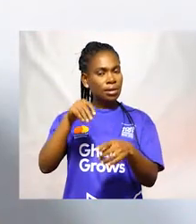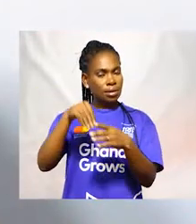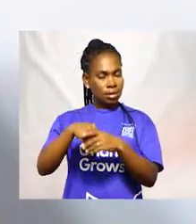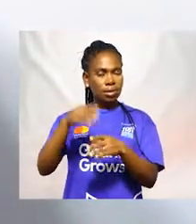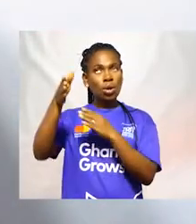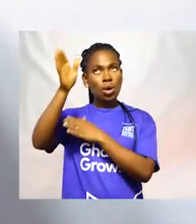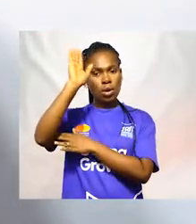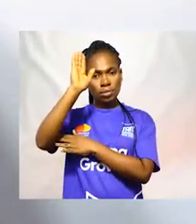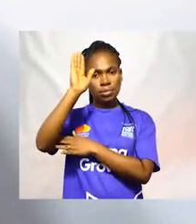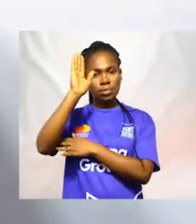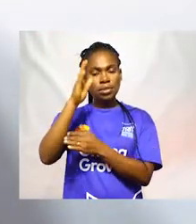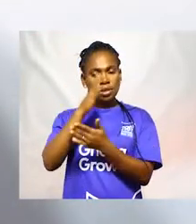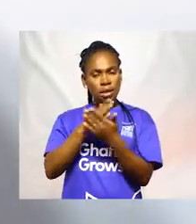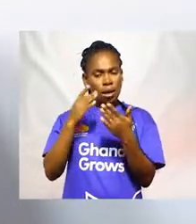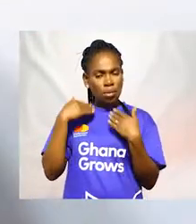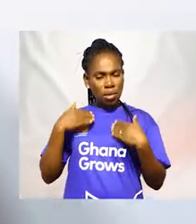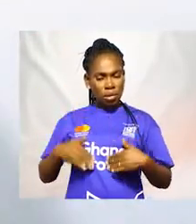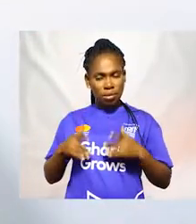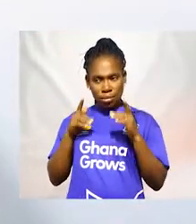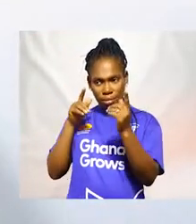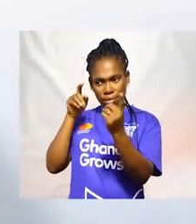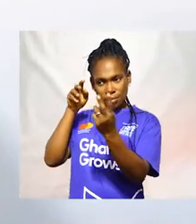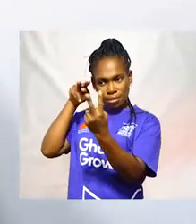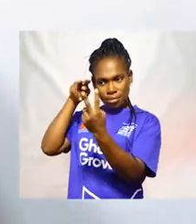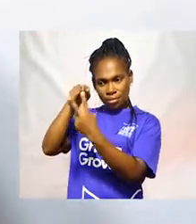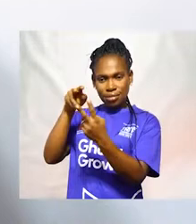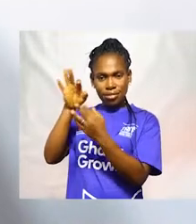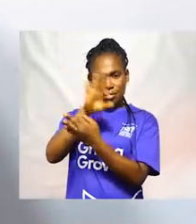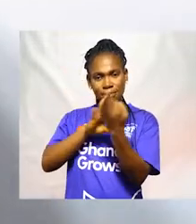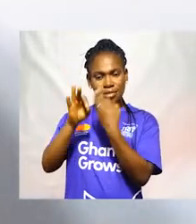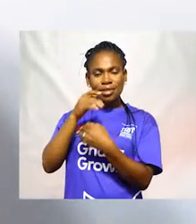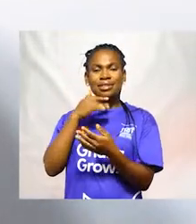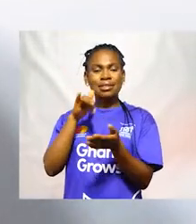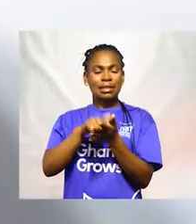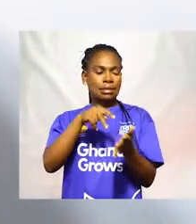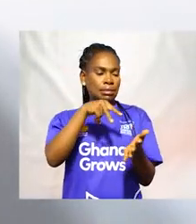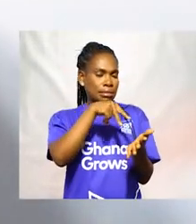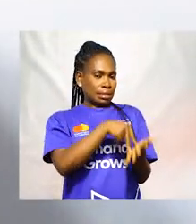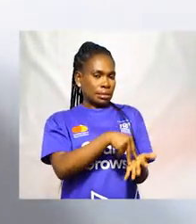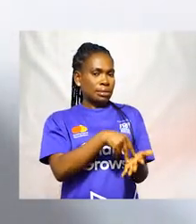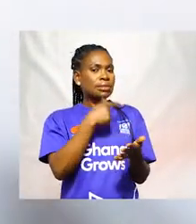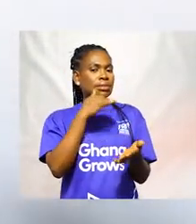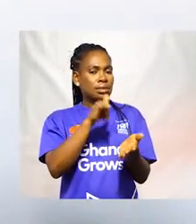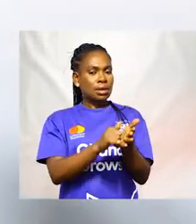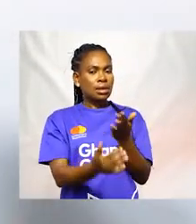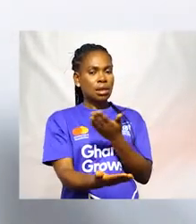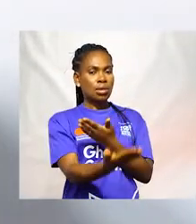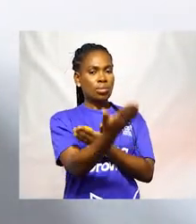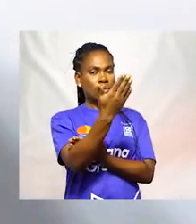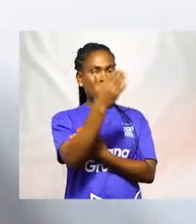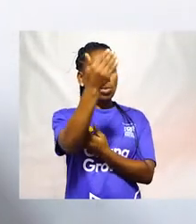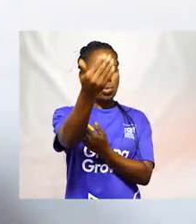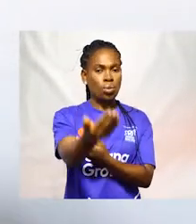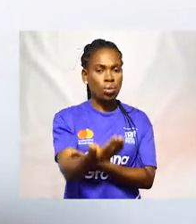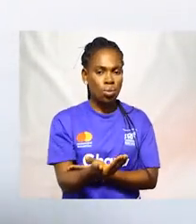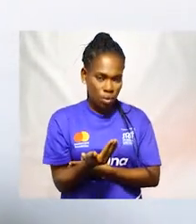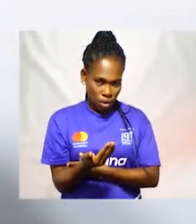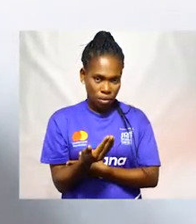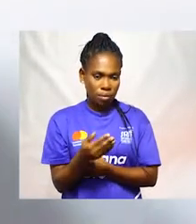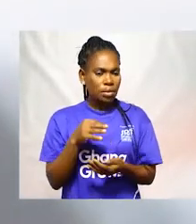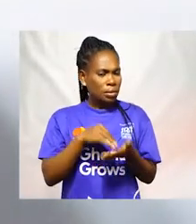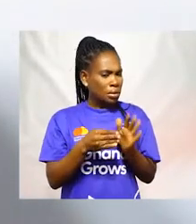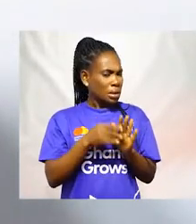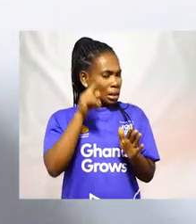everybody can look at somebody's face with their problems at home and come and stand in the morning and welcome. It may look